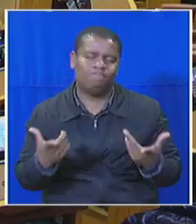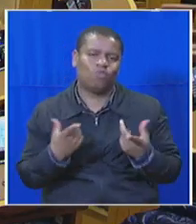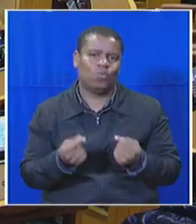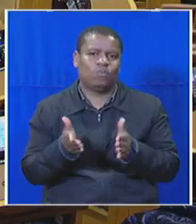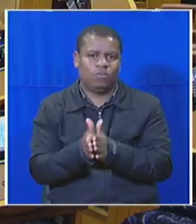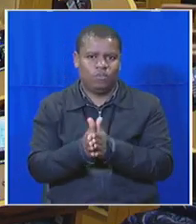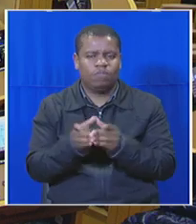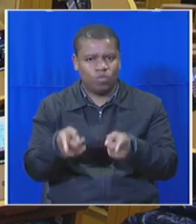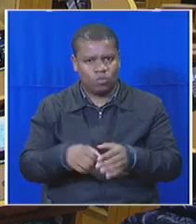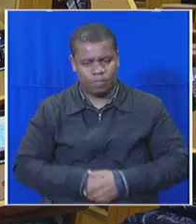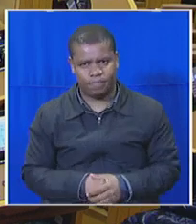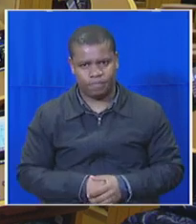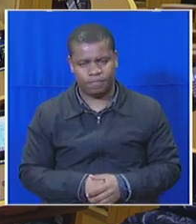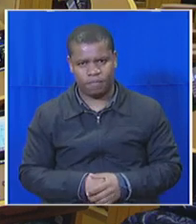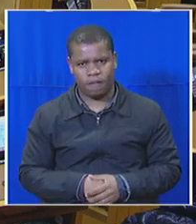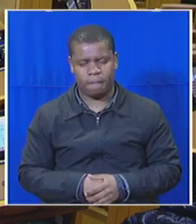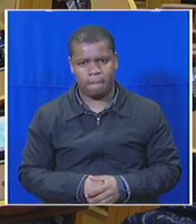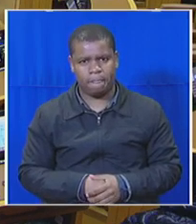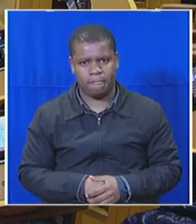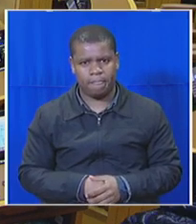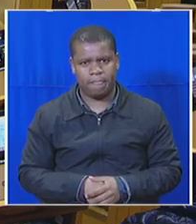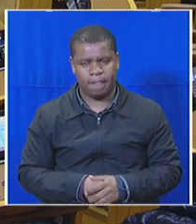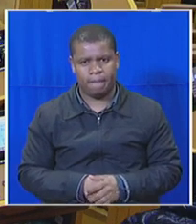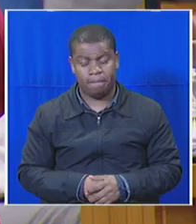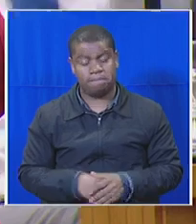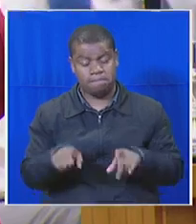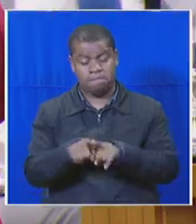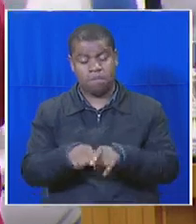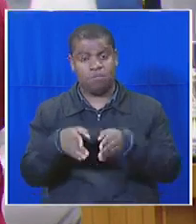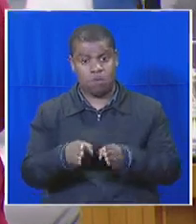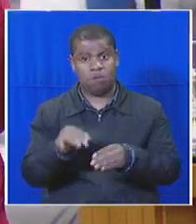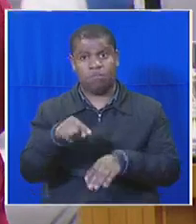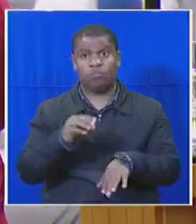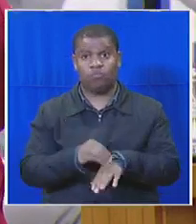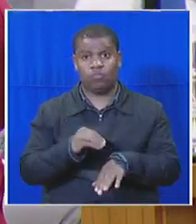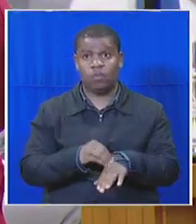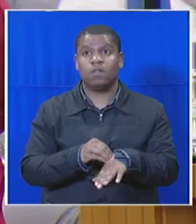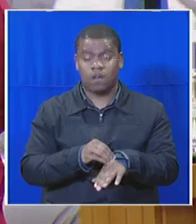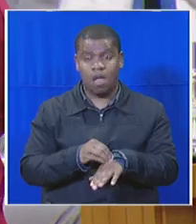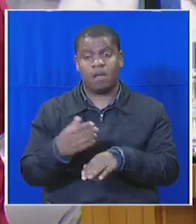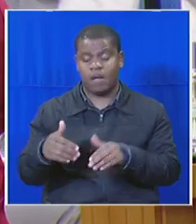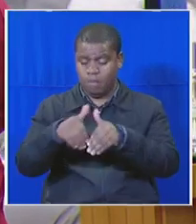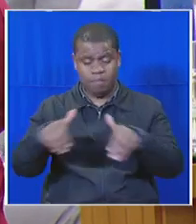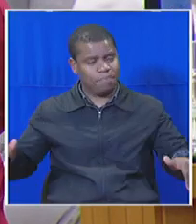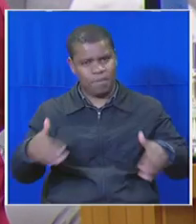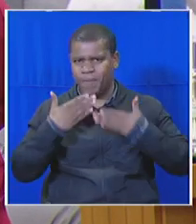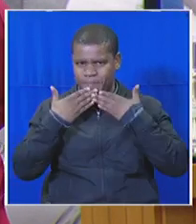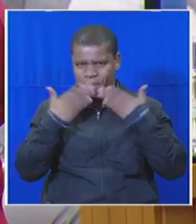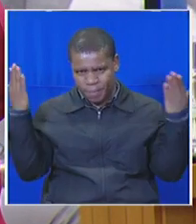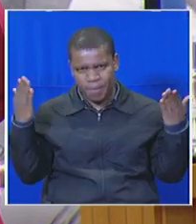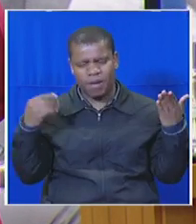know the manner in which you are handling this house is so one-sided and disruptive. That's